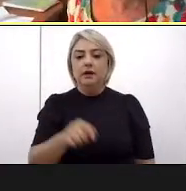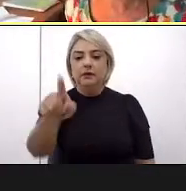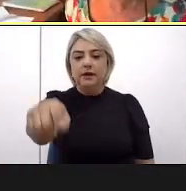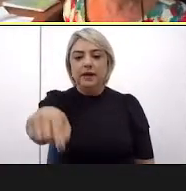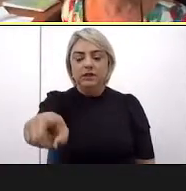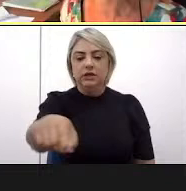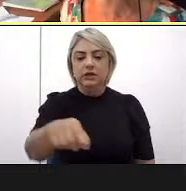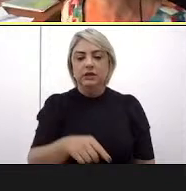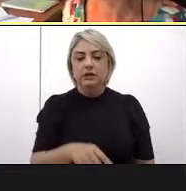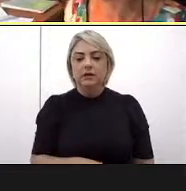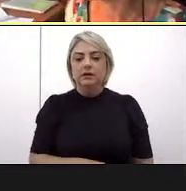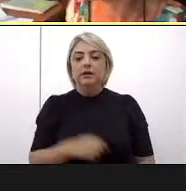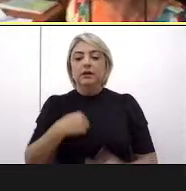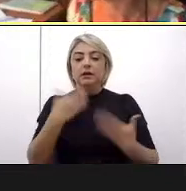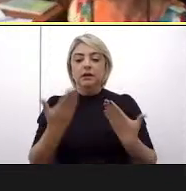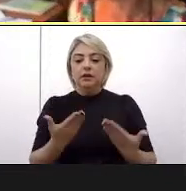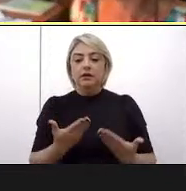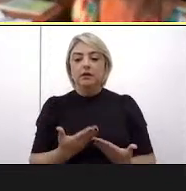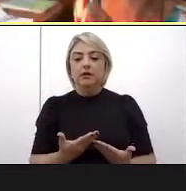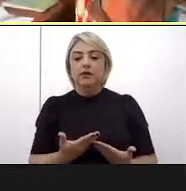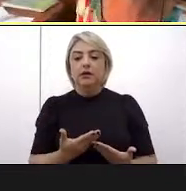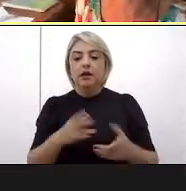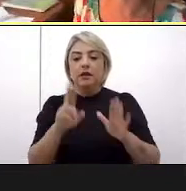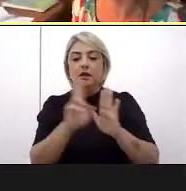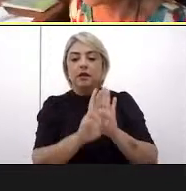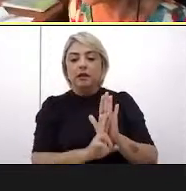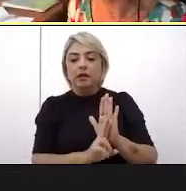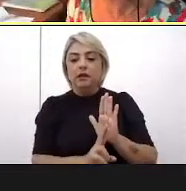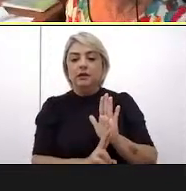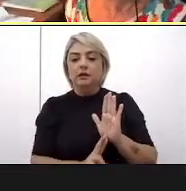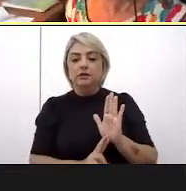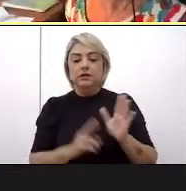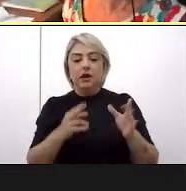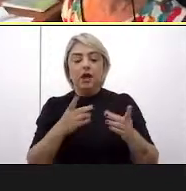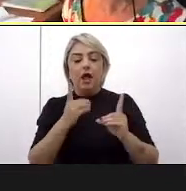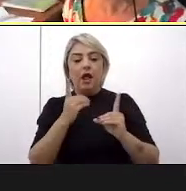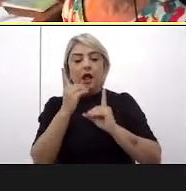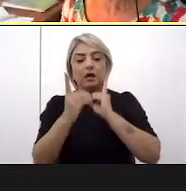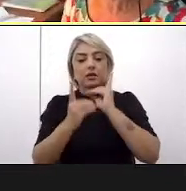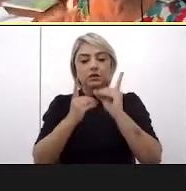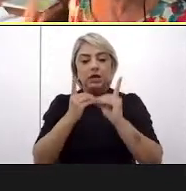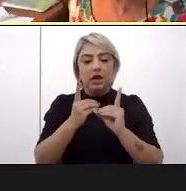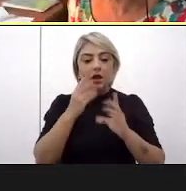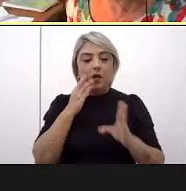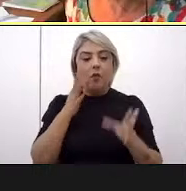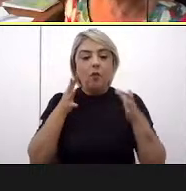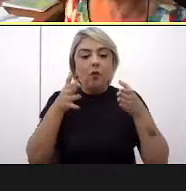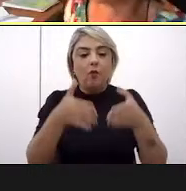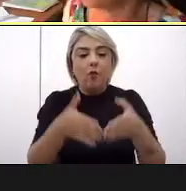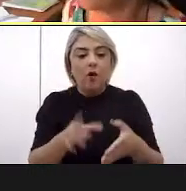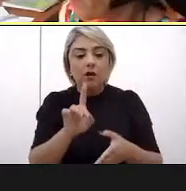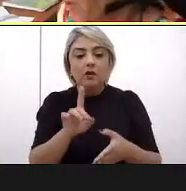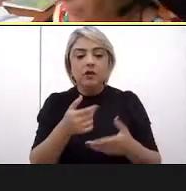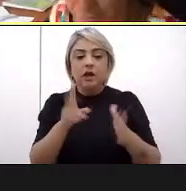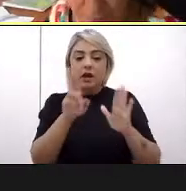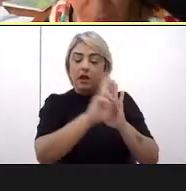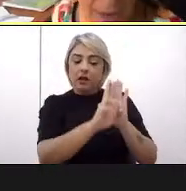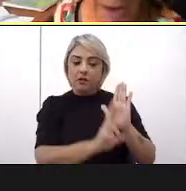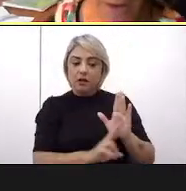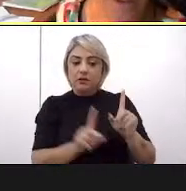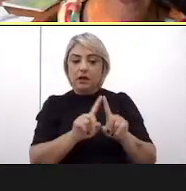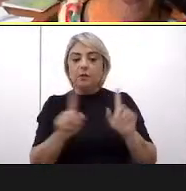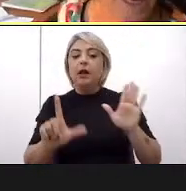dialectic we focus on between regulation and legitimation. All these aspects are not very